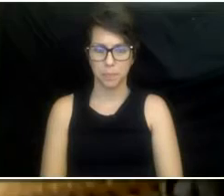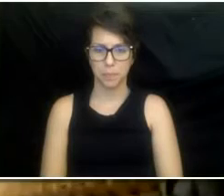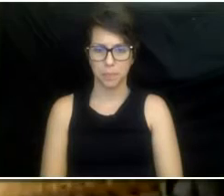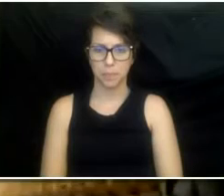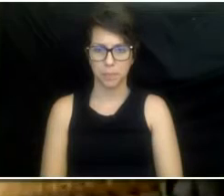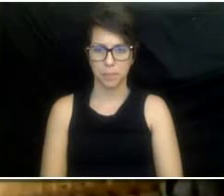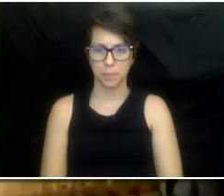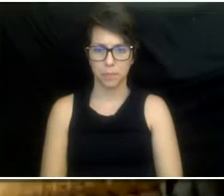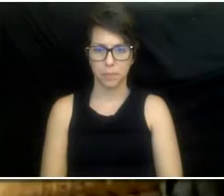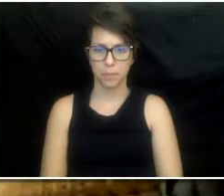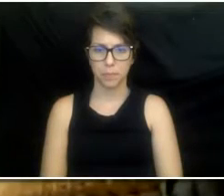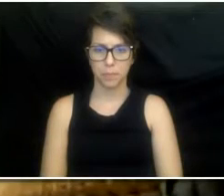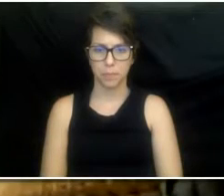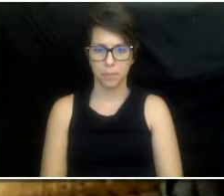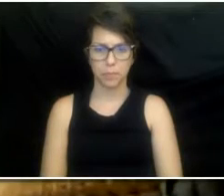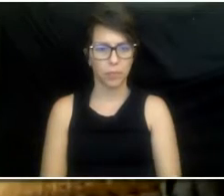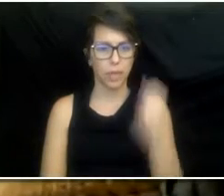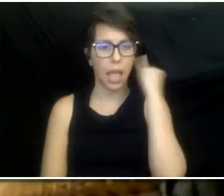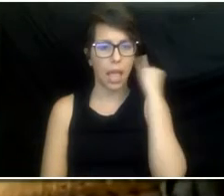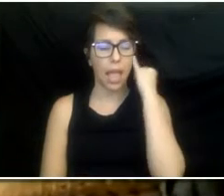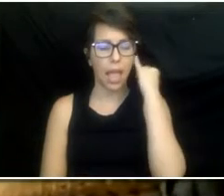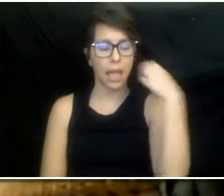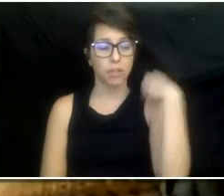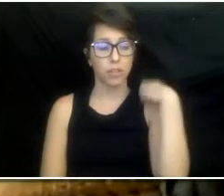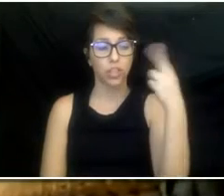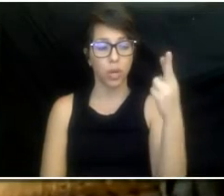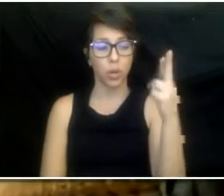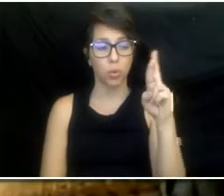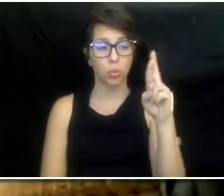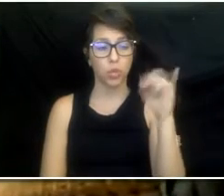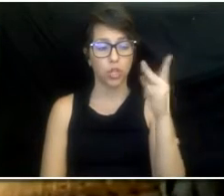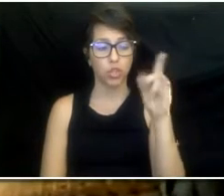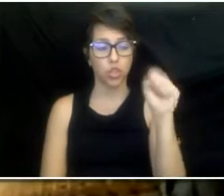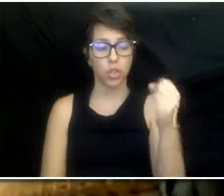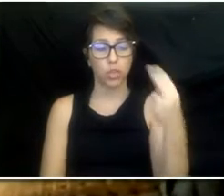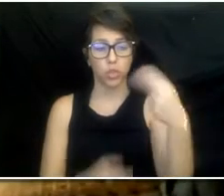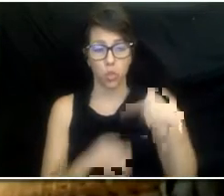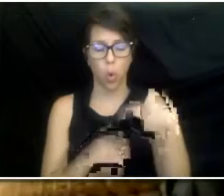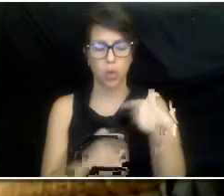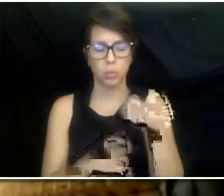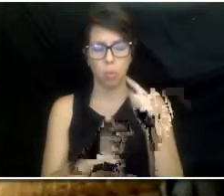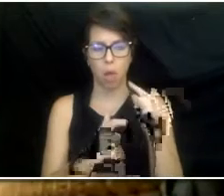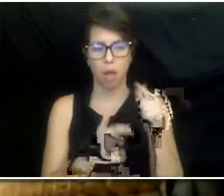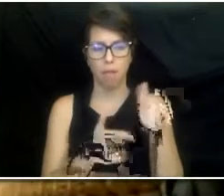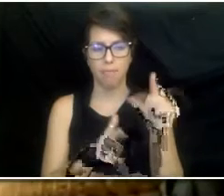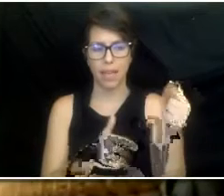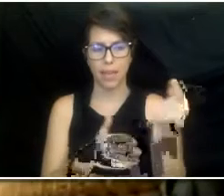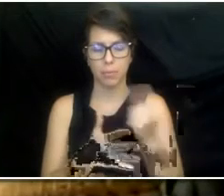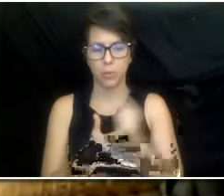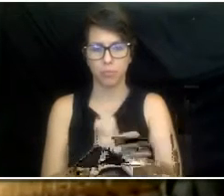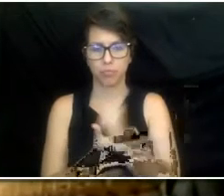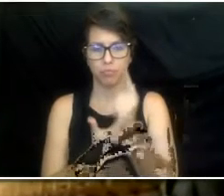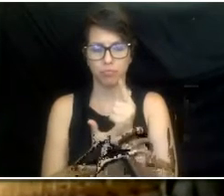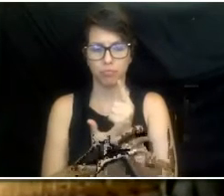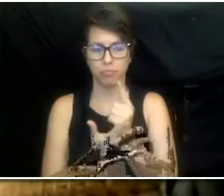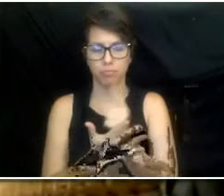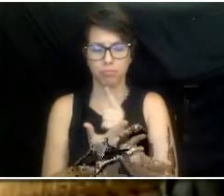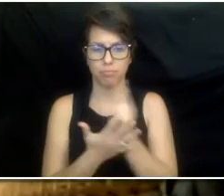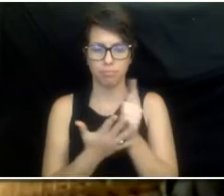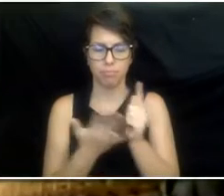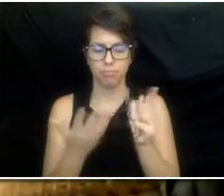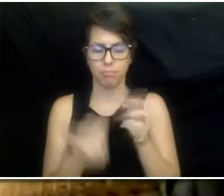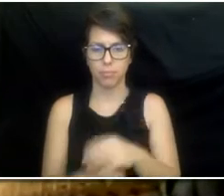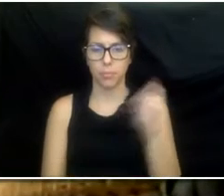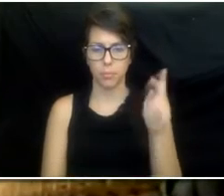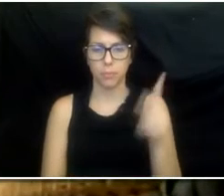um could you just go over what the uh Administration and various agencies or or or nonprofits at at the admin's